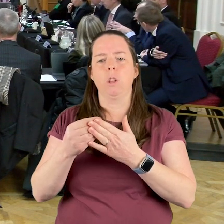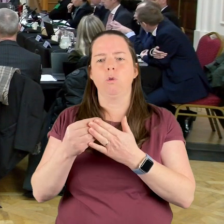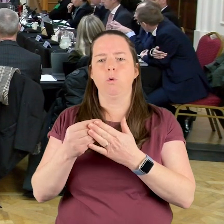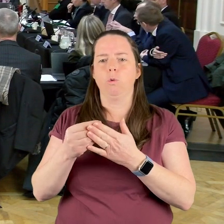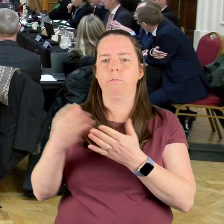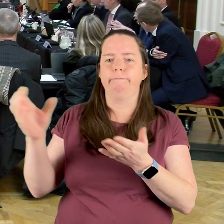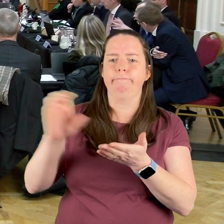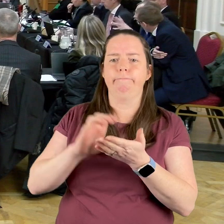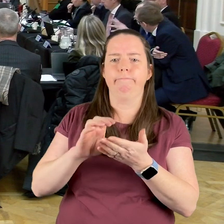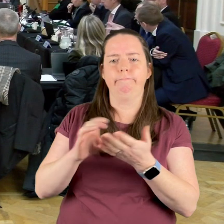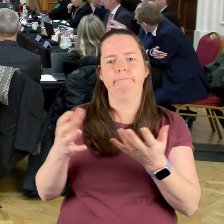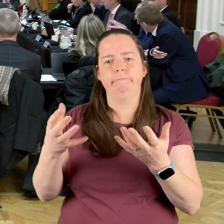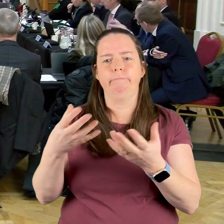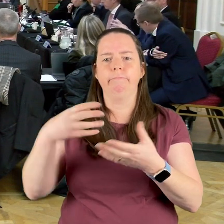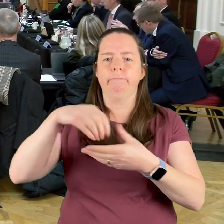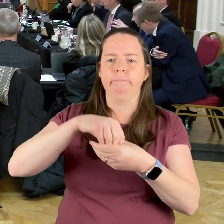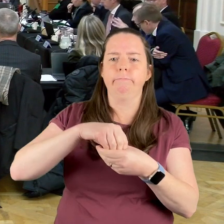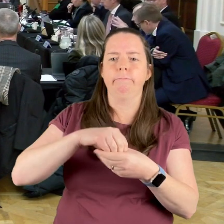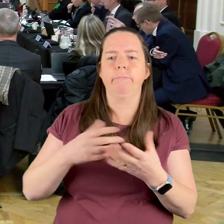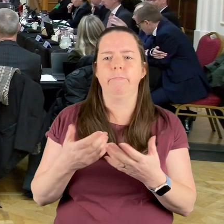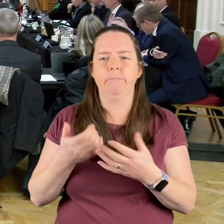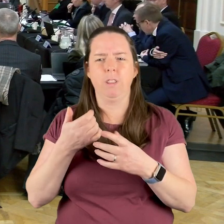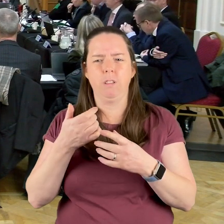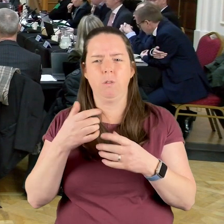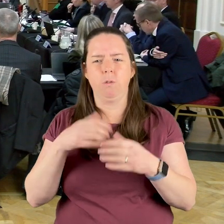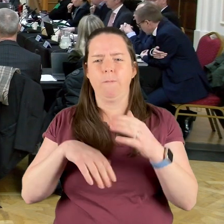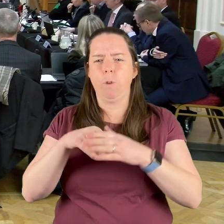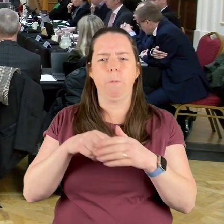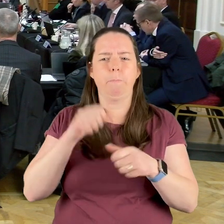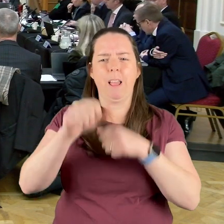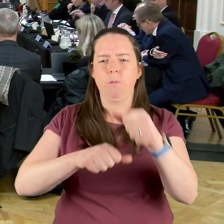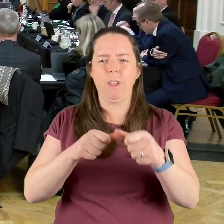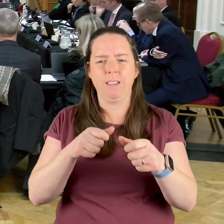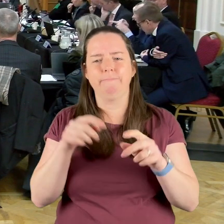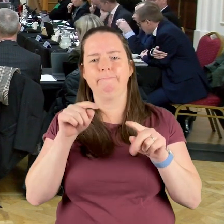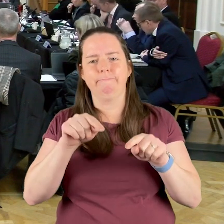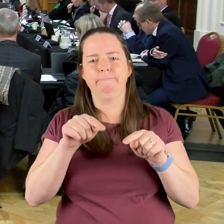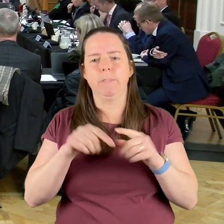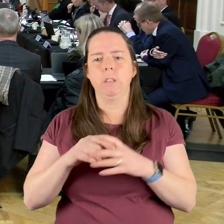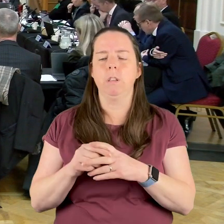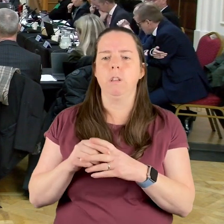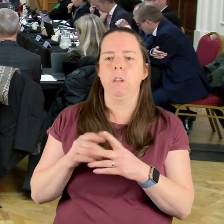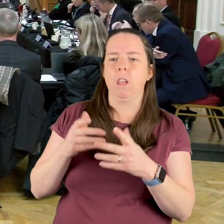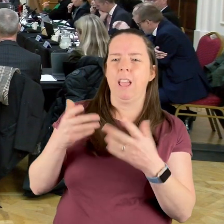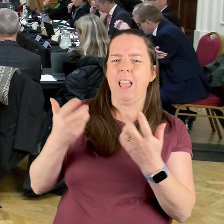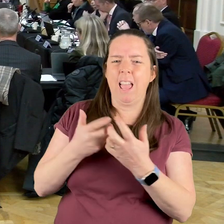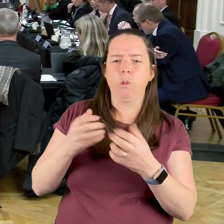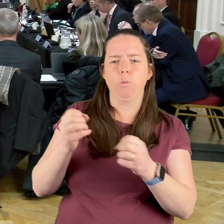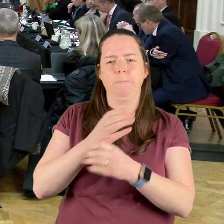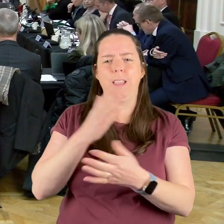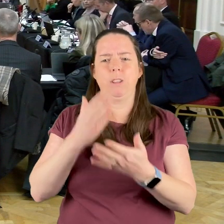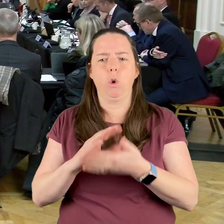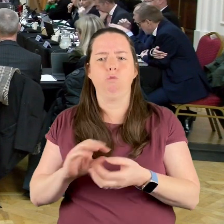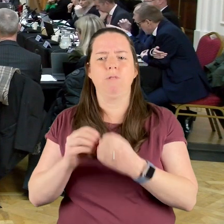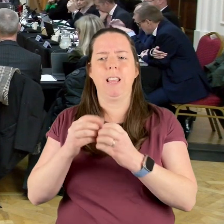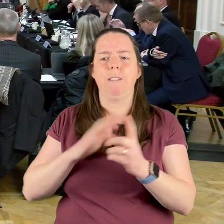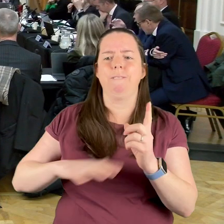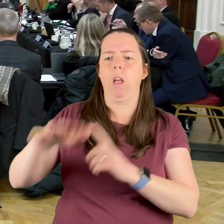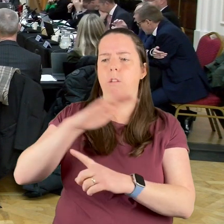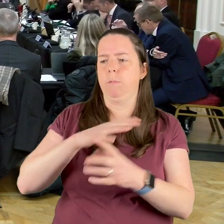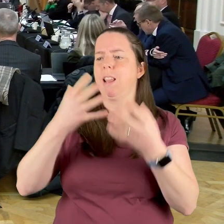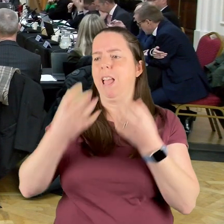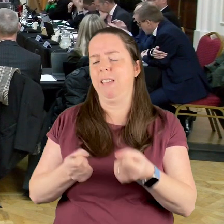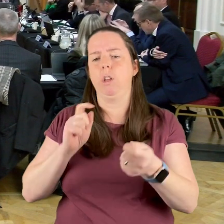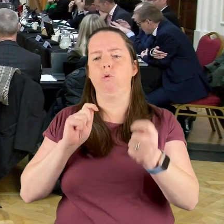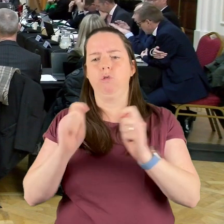and the financial flows that actually support taking that whole pathway view. So it was just to, you know, I think really build on the conversation between